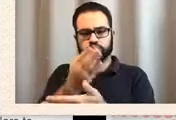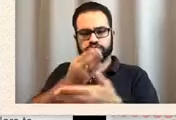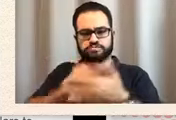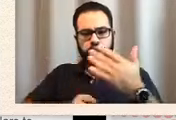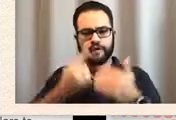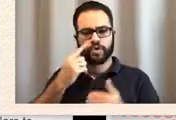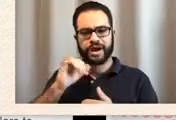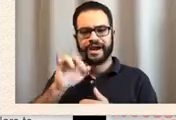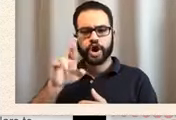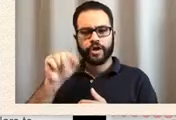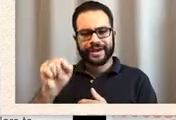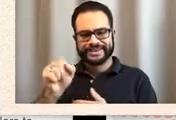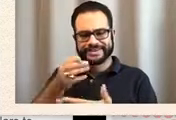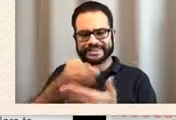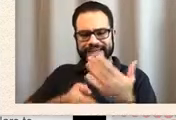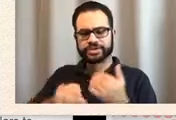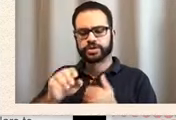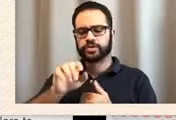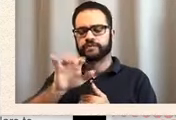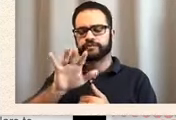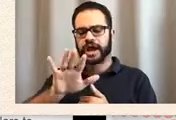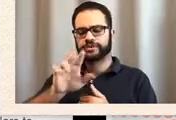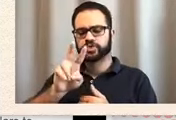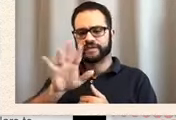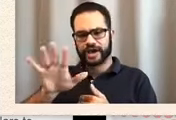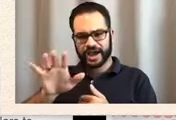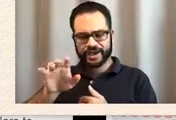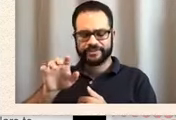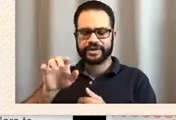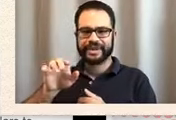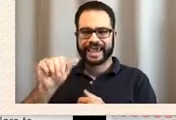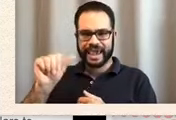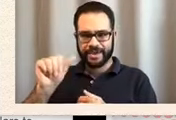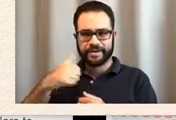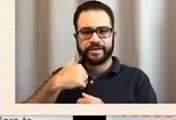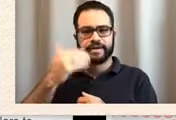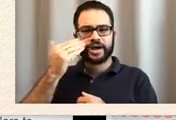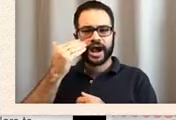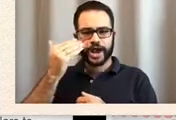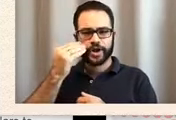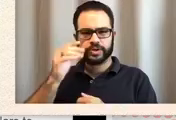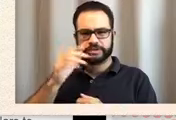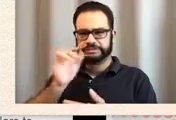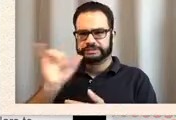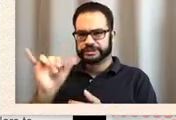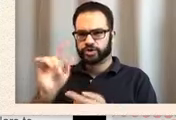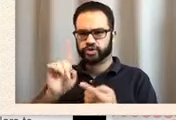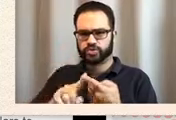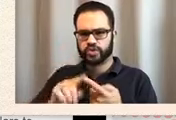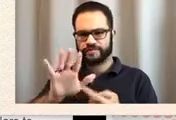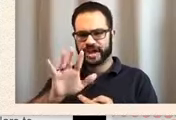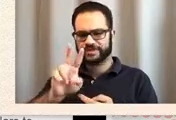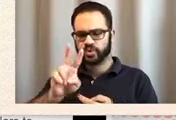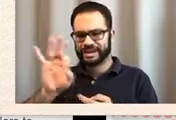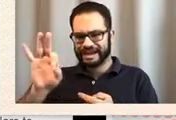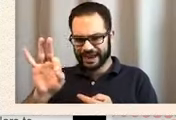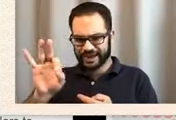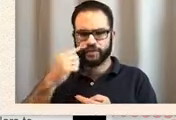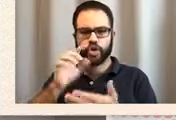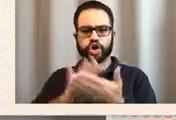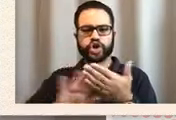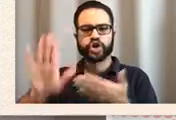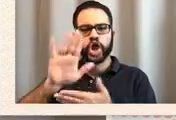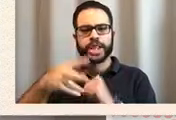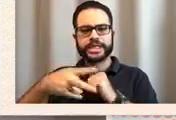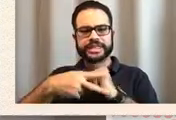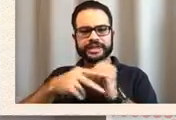Section 529A. Now this is similar to 529 college savings accounts, where you're saving for